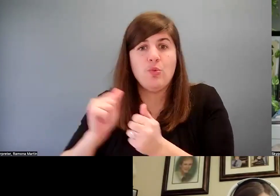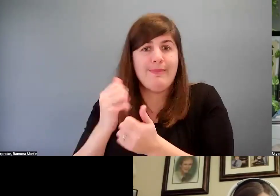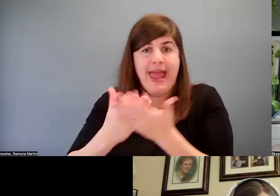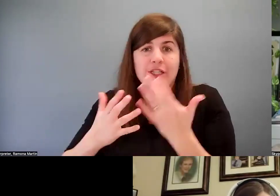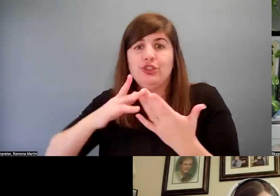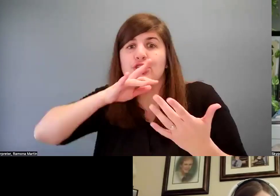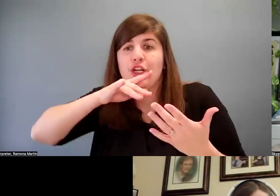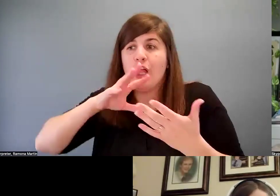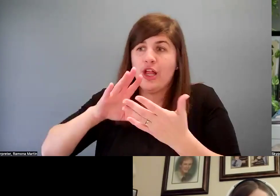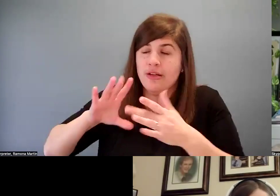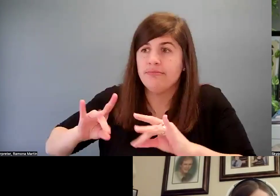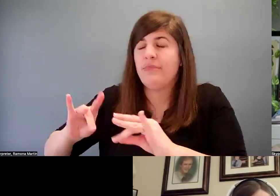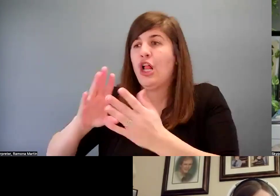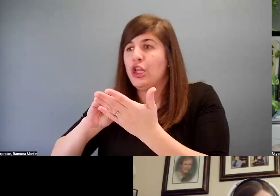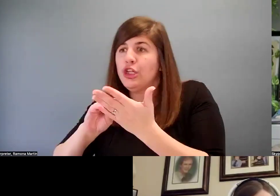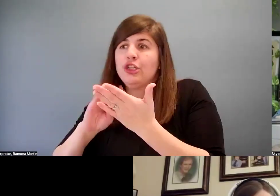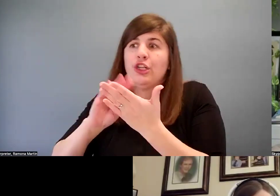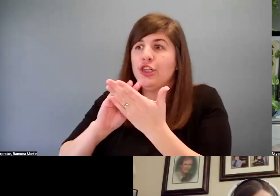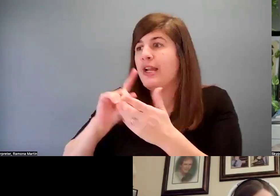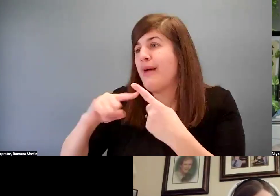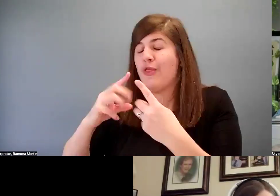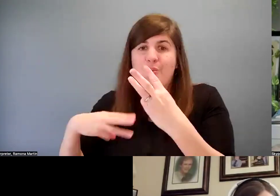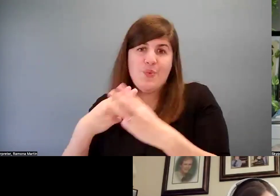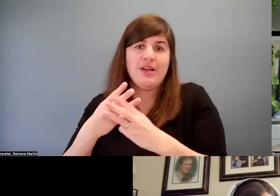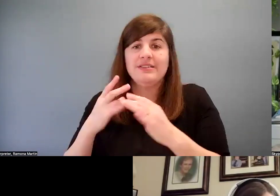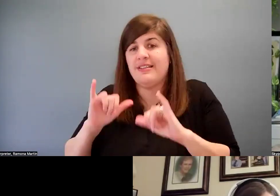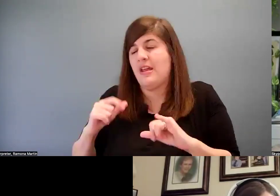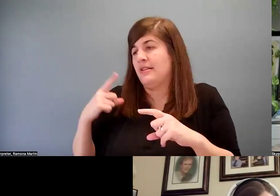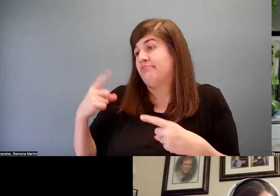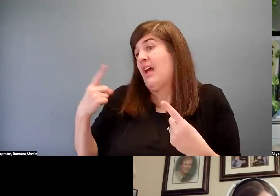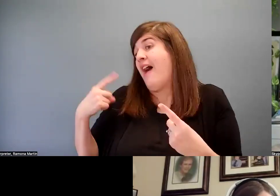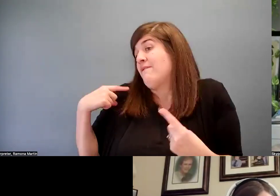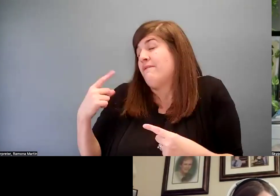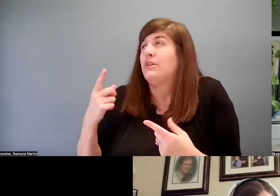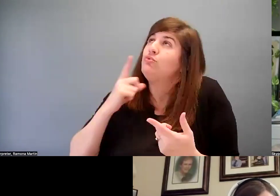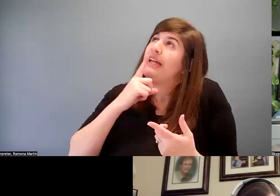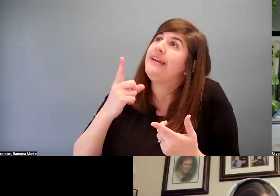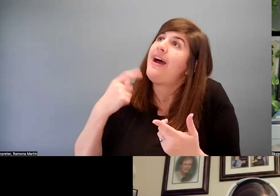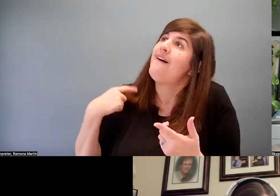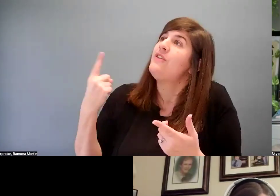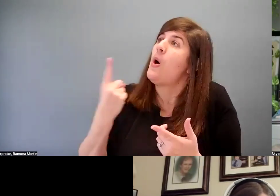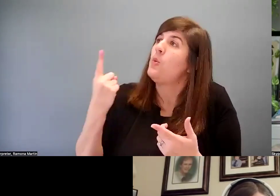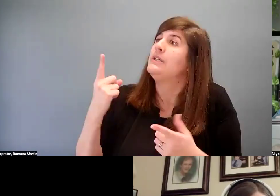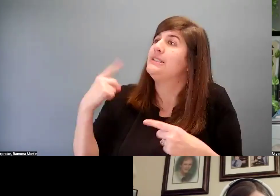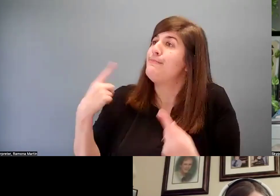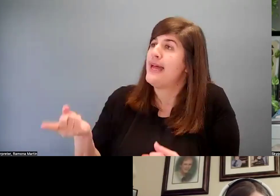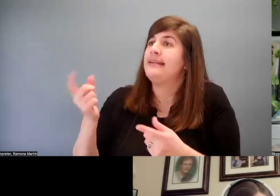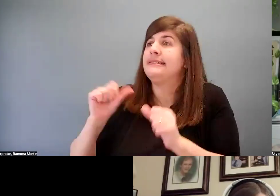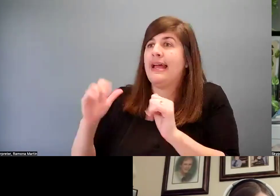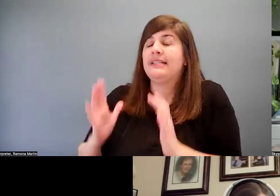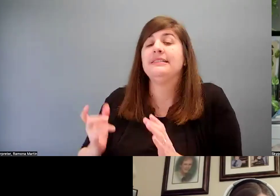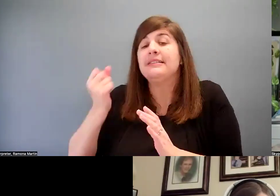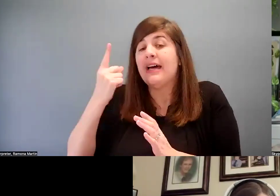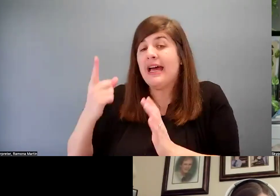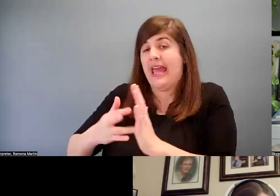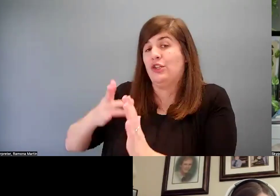about the world that we live in. Um, so in a sense, I've always been a scientist. It's just now I occasionally get paid for it. This